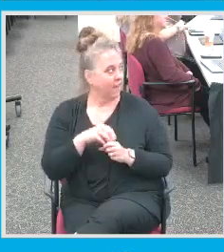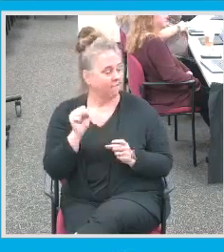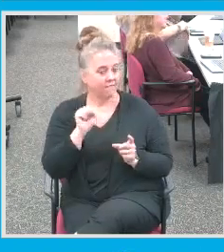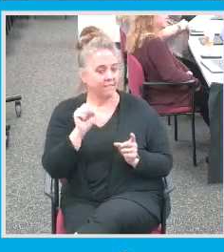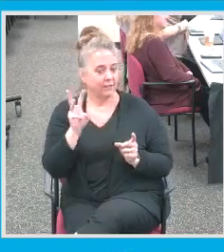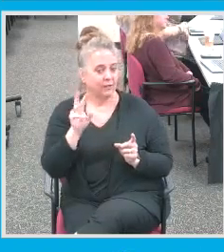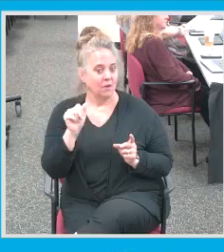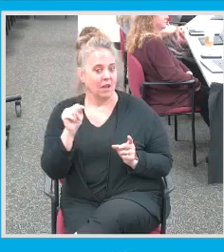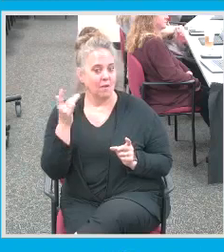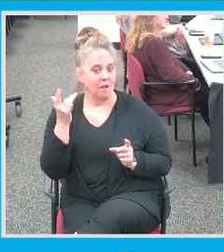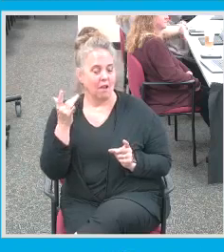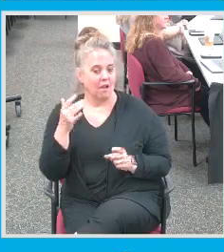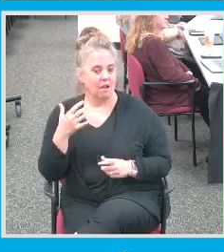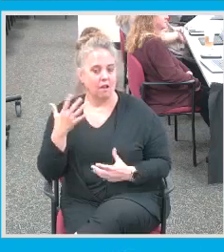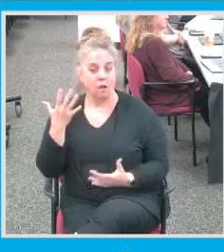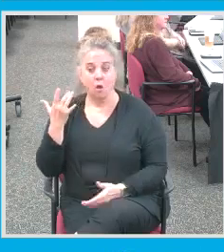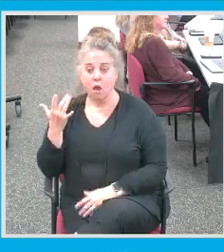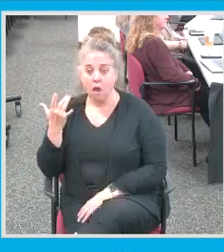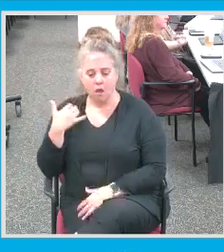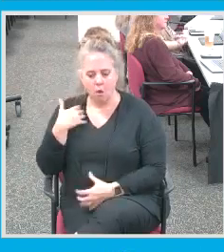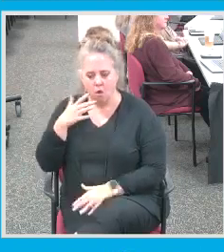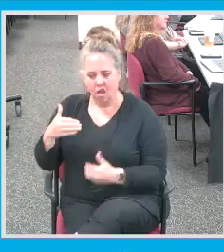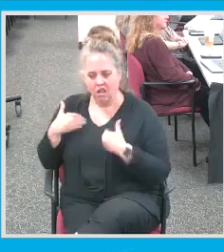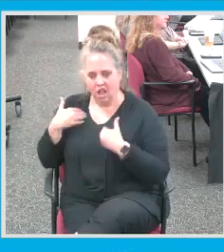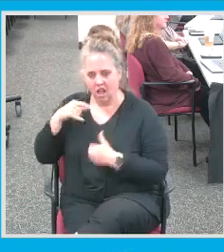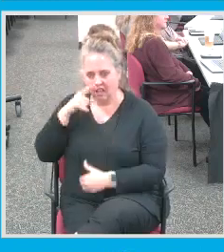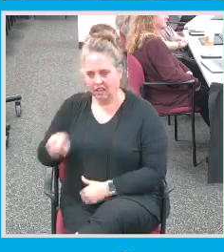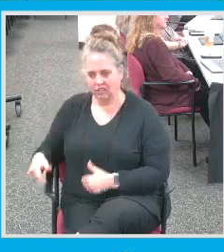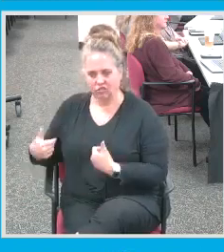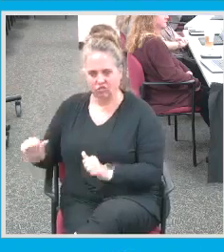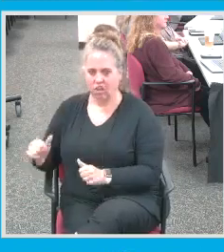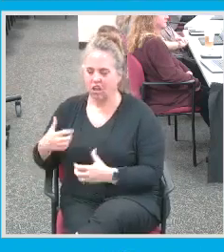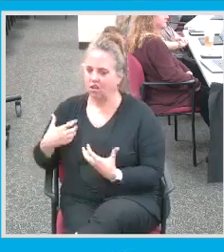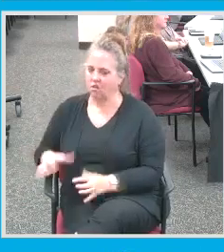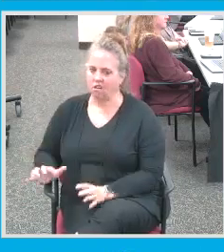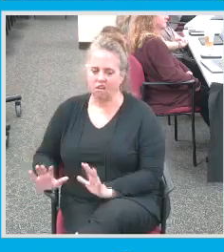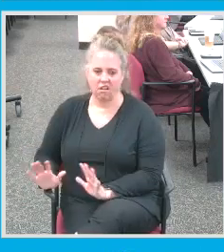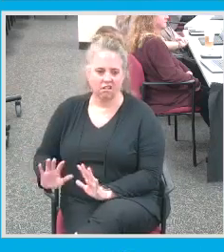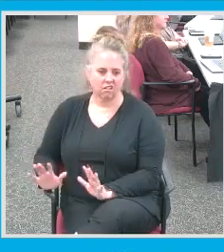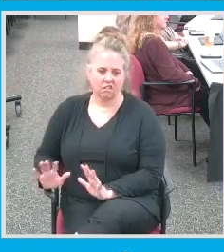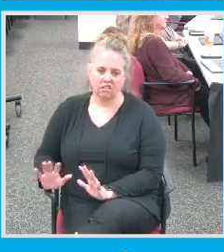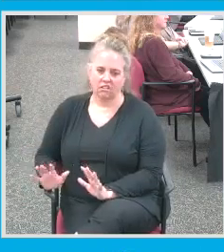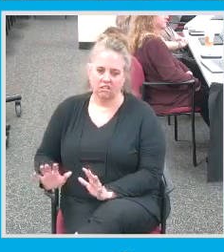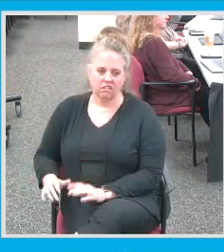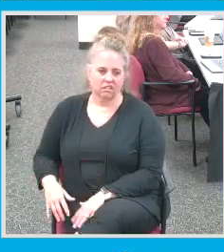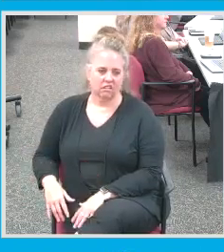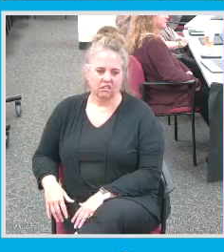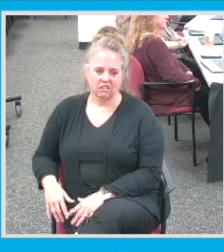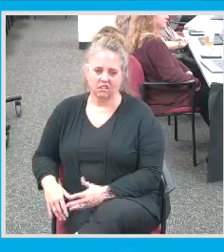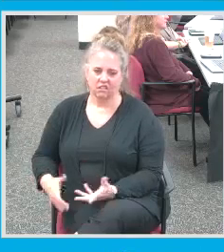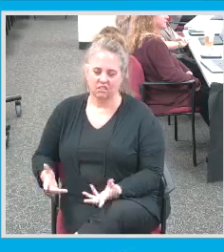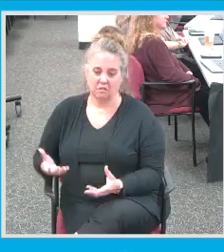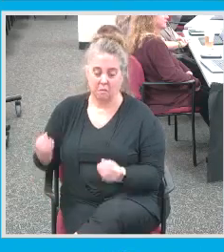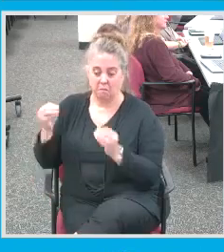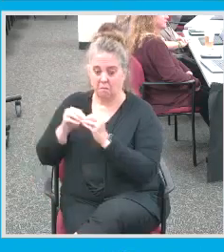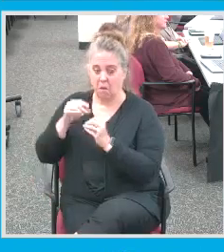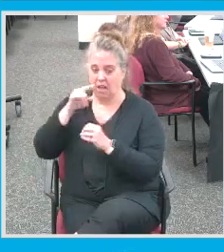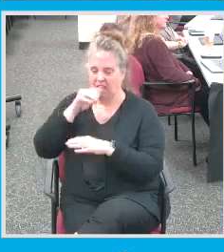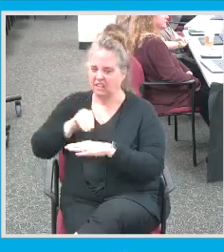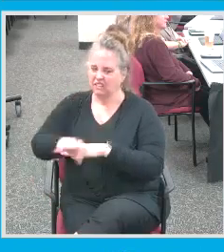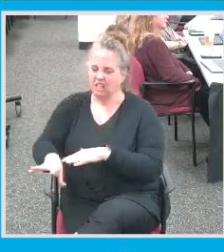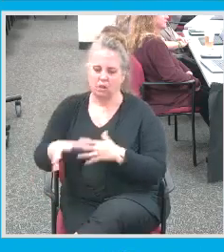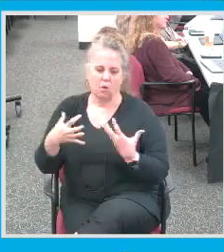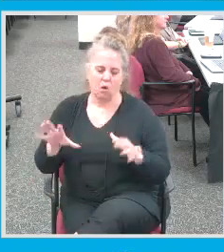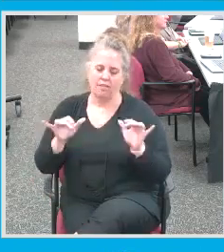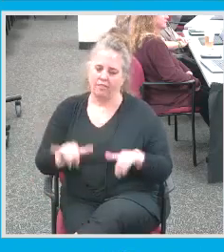kids to try. And I don't want more kids to be influenced by tobacco and more things like